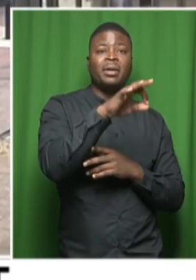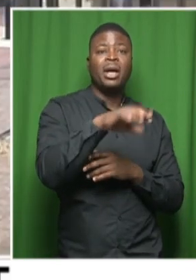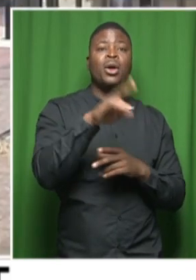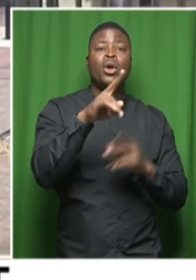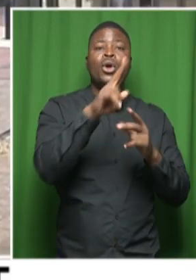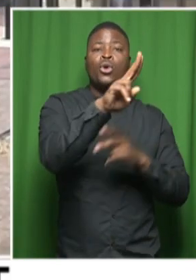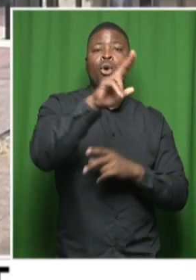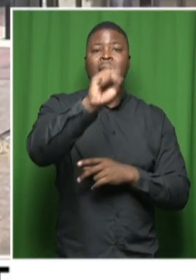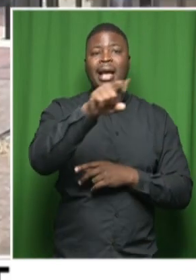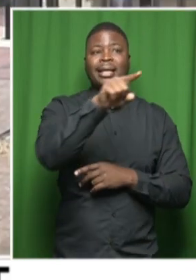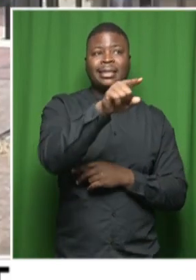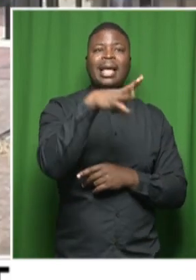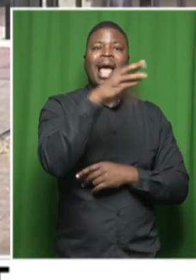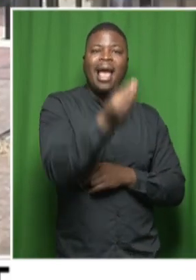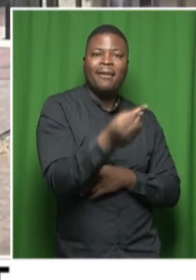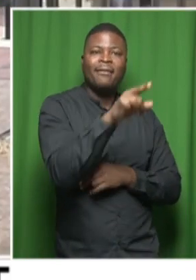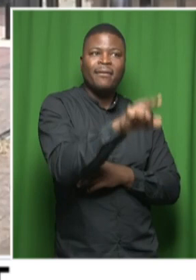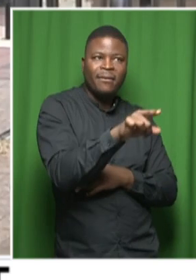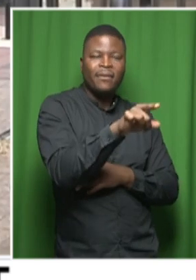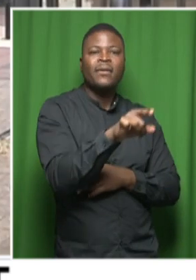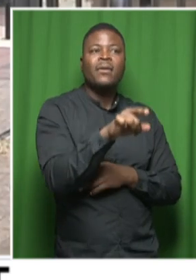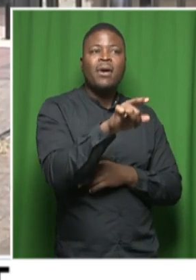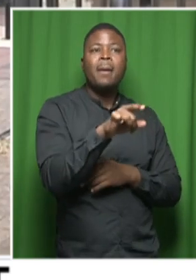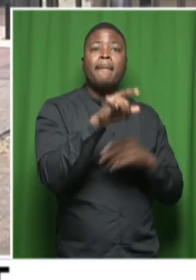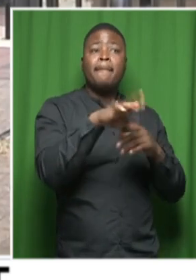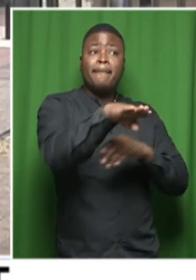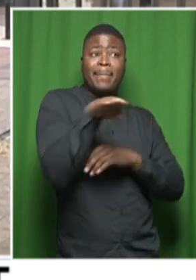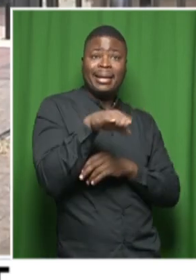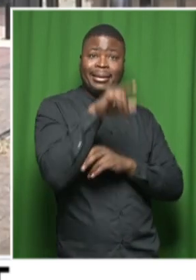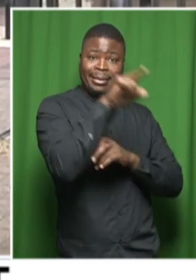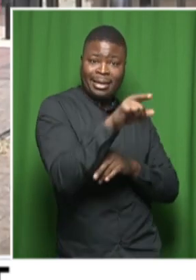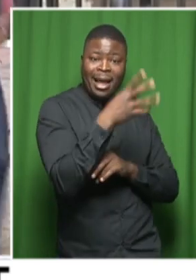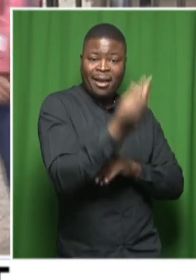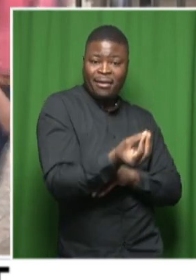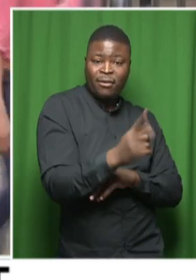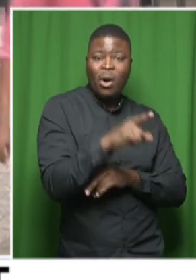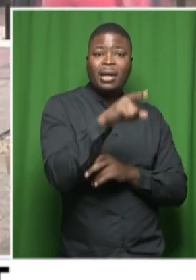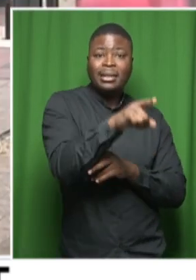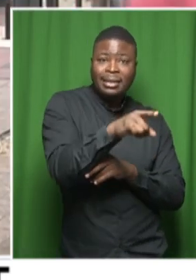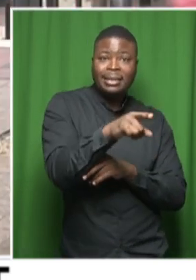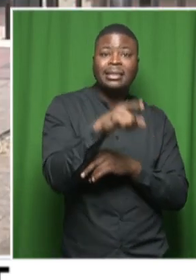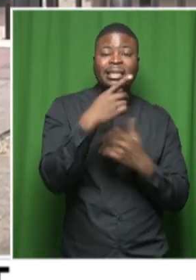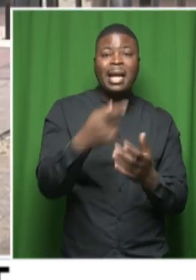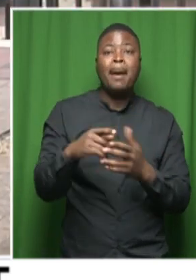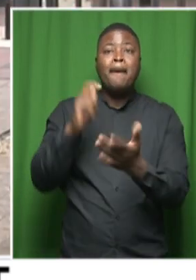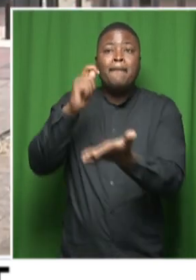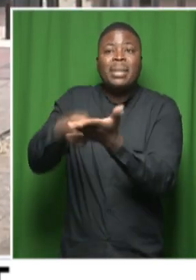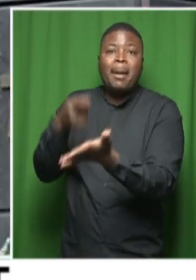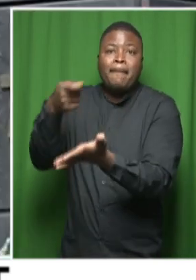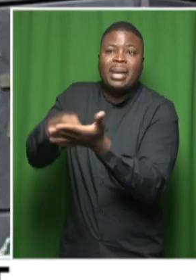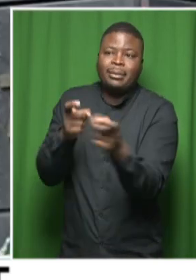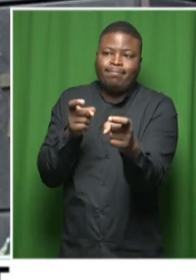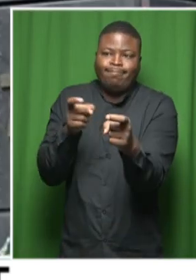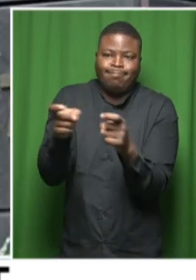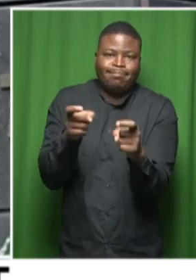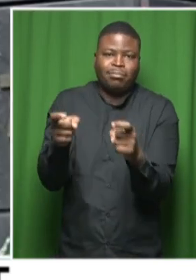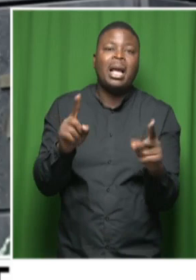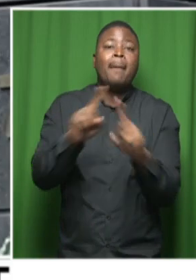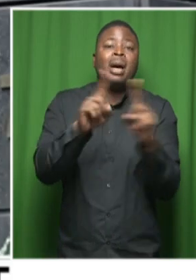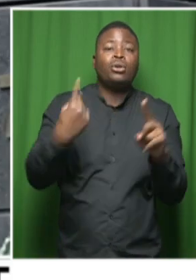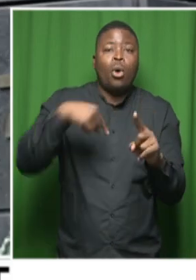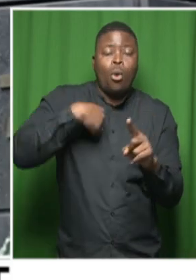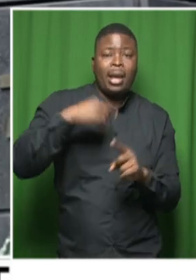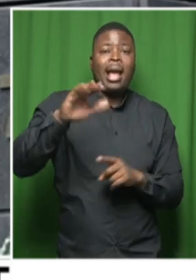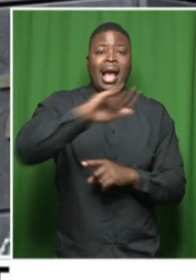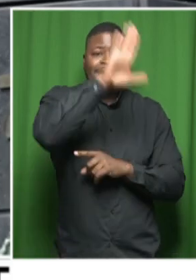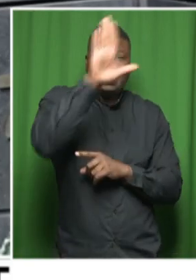The first one is creation of maximum employment. The second one is price stability. In South Africa, we've chosen only one instrument,